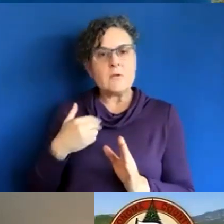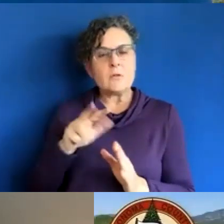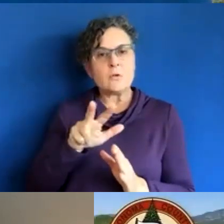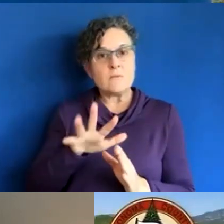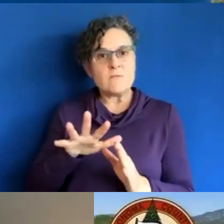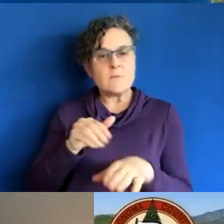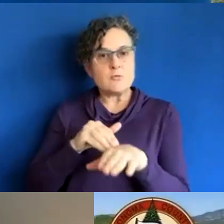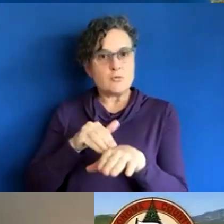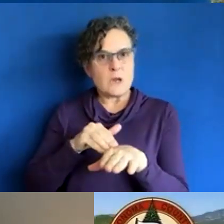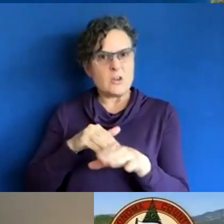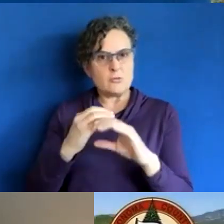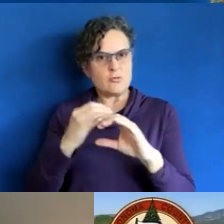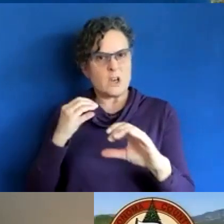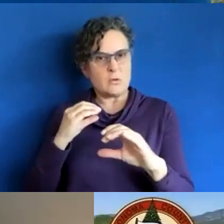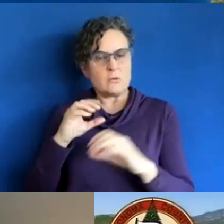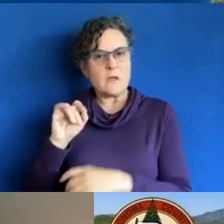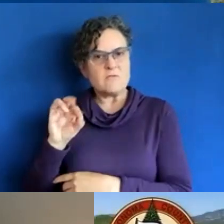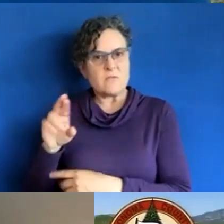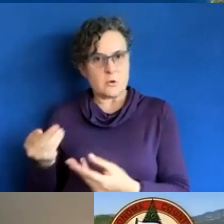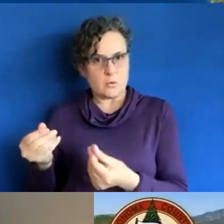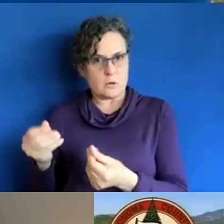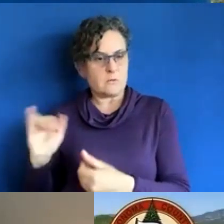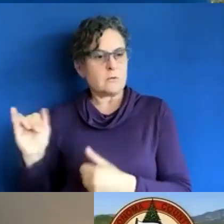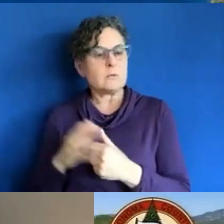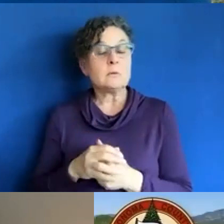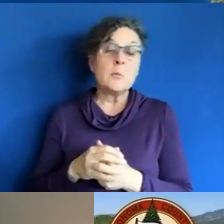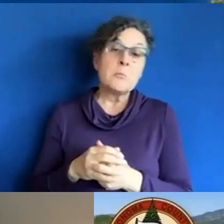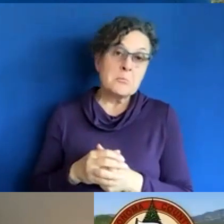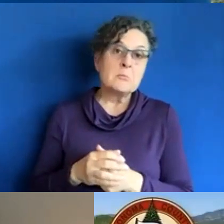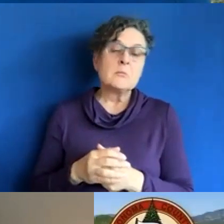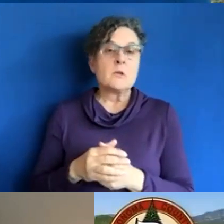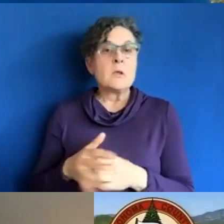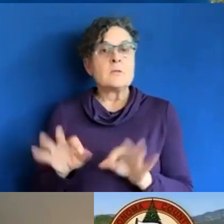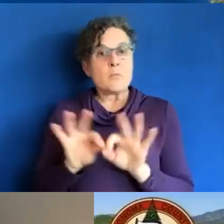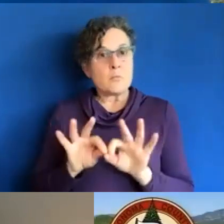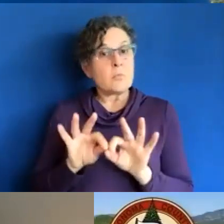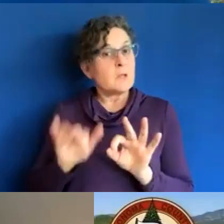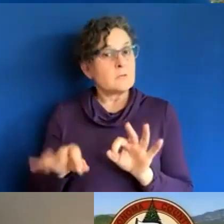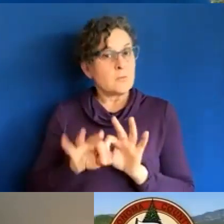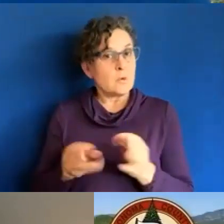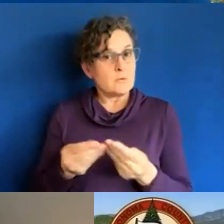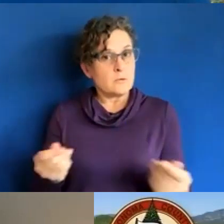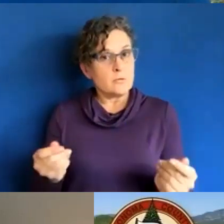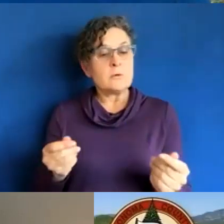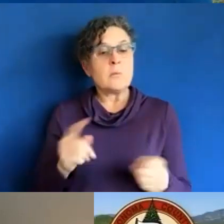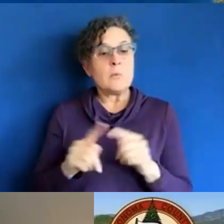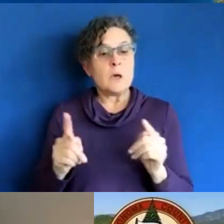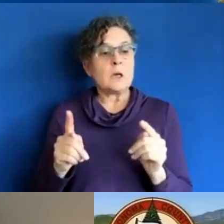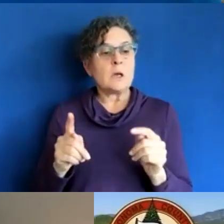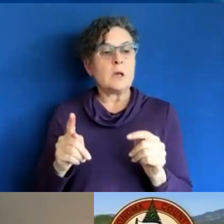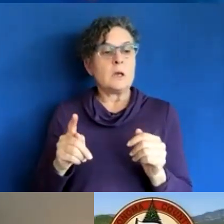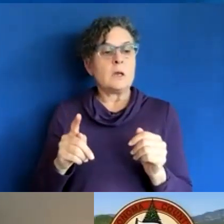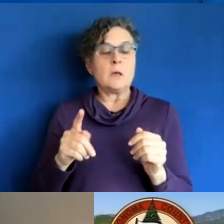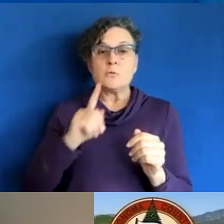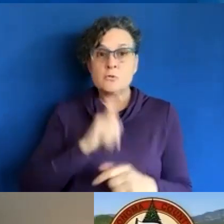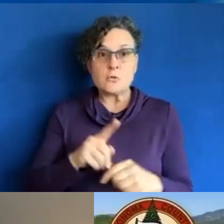fairgrounds. It is an important model. It's an important solution. What I think, though, I'm sure the